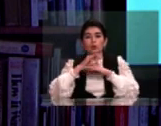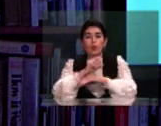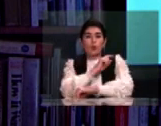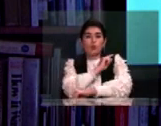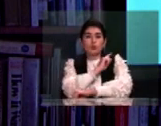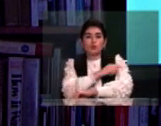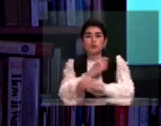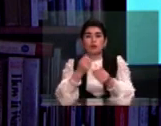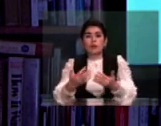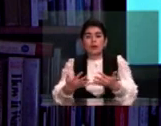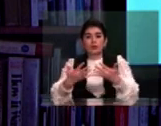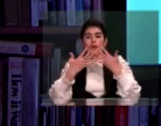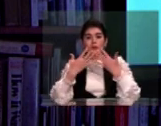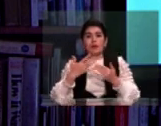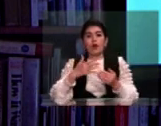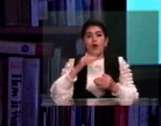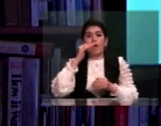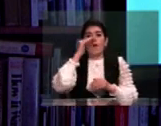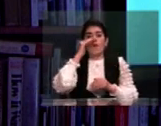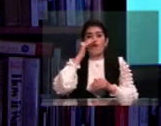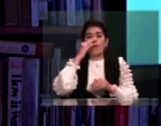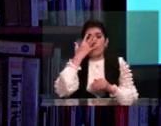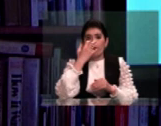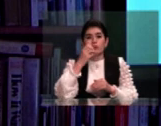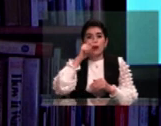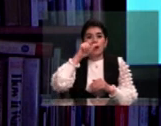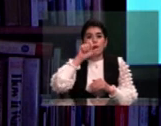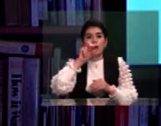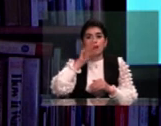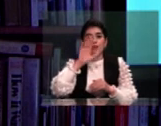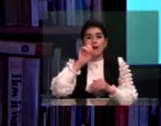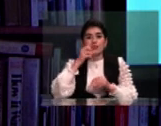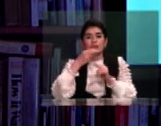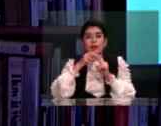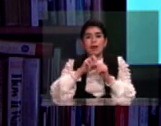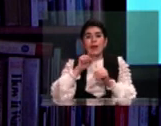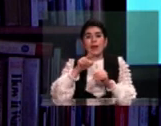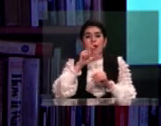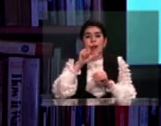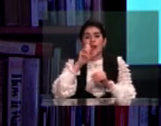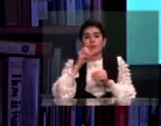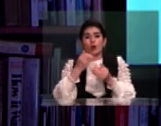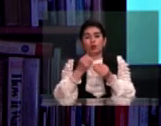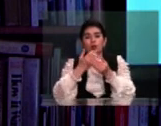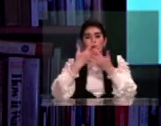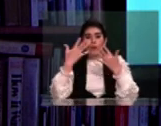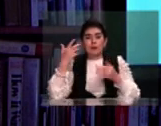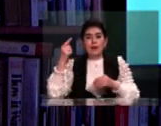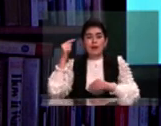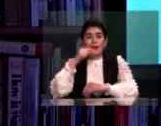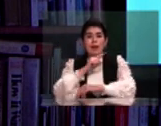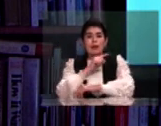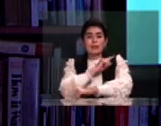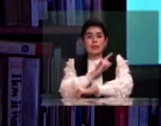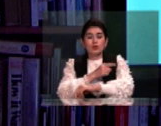vujudga keltiradigan fotogalvanik elementlardir. Ya'ni bu elementlarda yorug'lik energiyasi